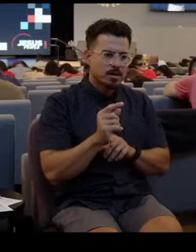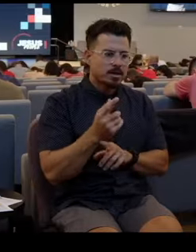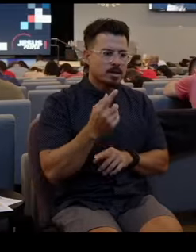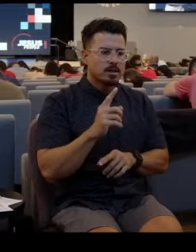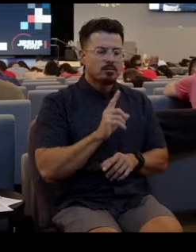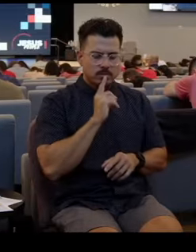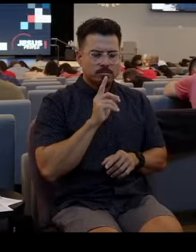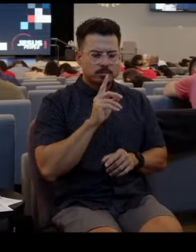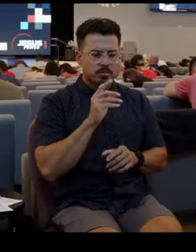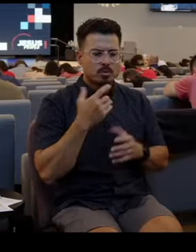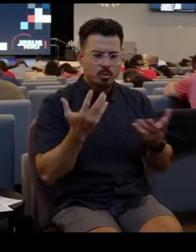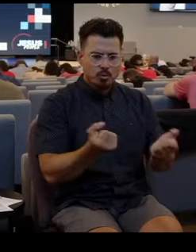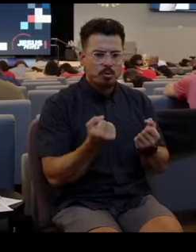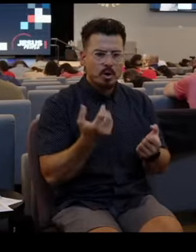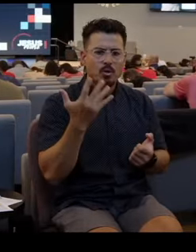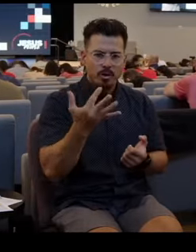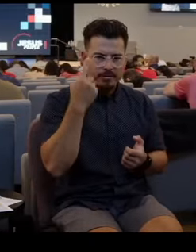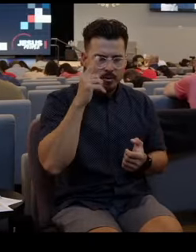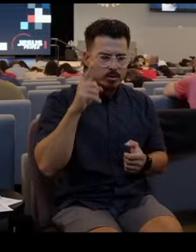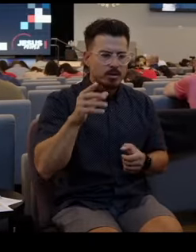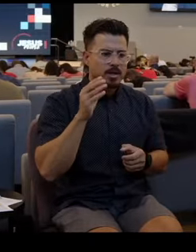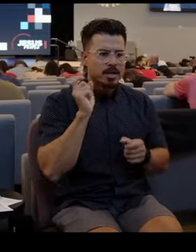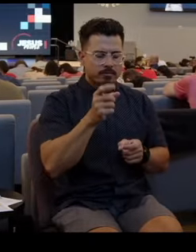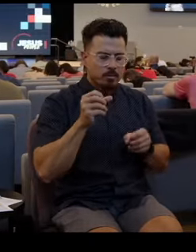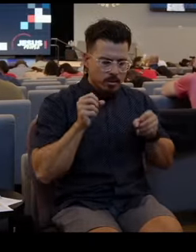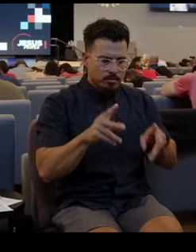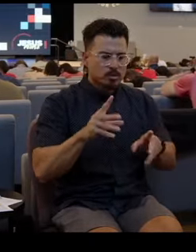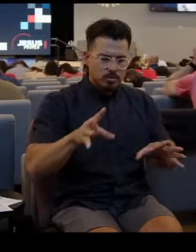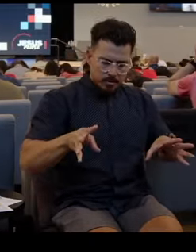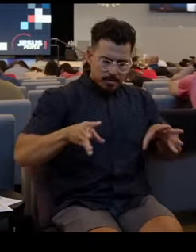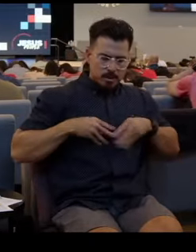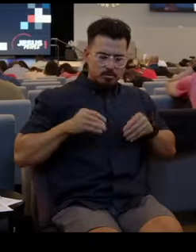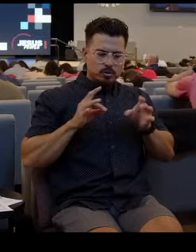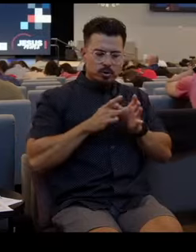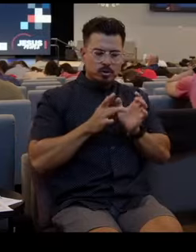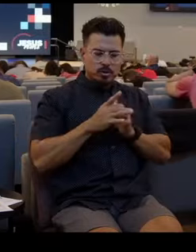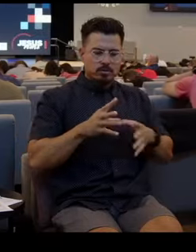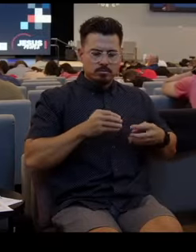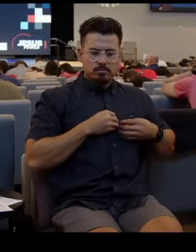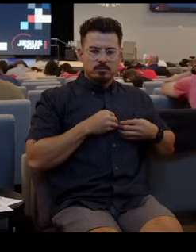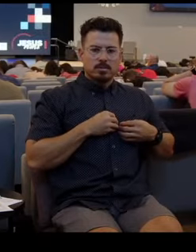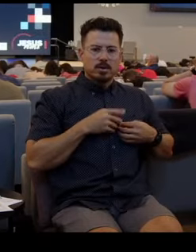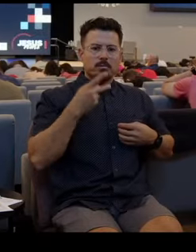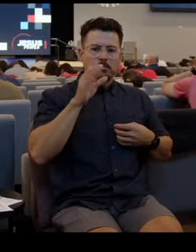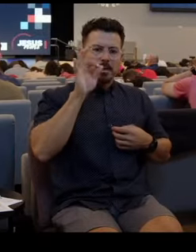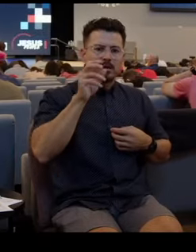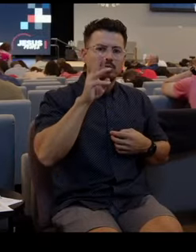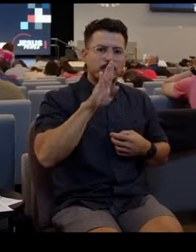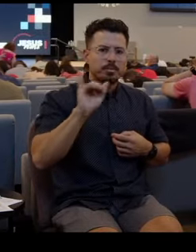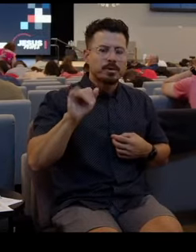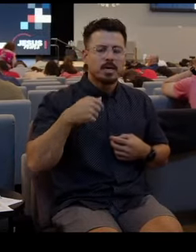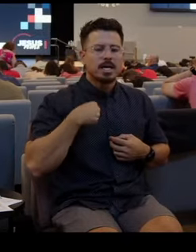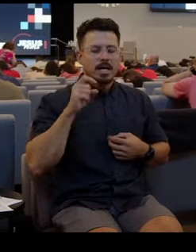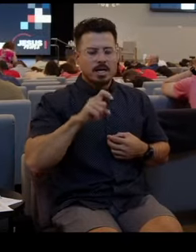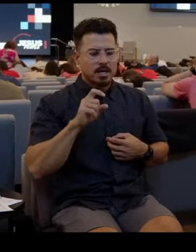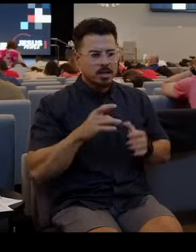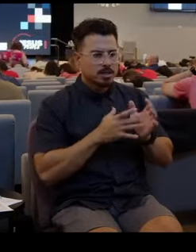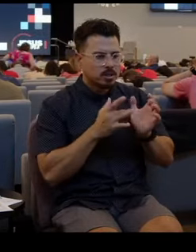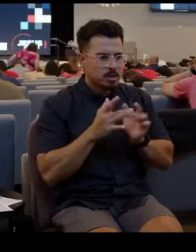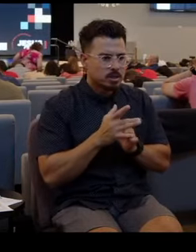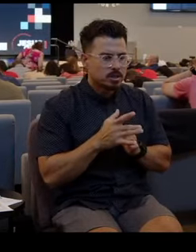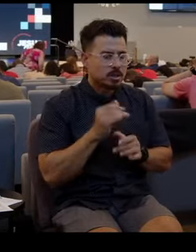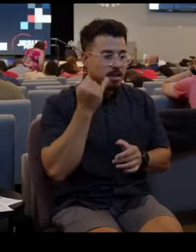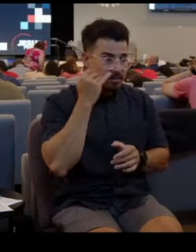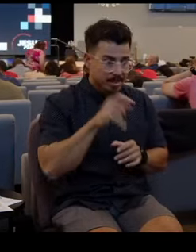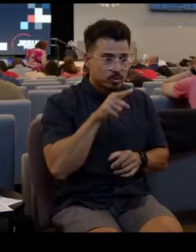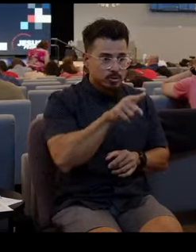give you an opportunity to receive Jesus. Say, Pastor Ruby, I need Jesus. Jesus, I need to get right with God. want you to put your hand up.